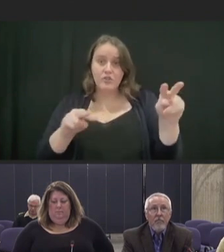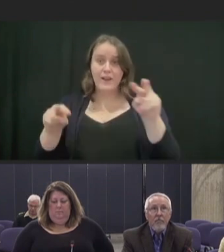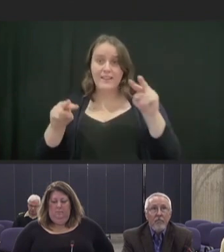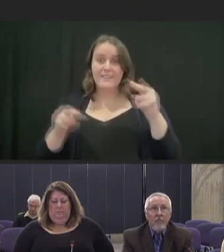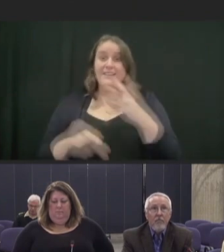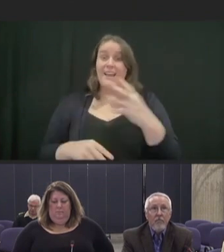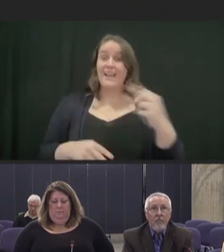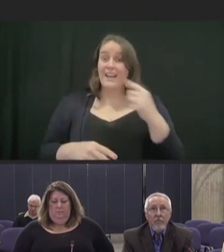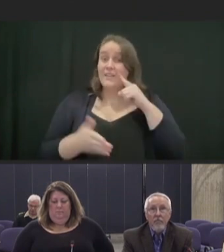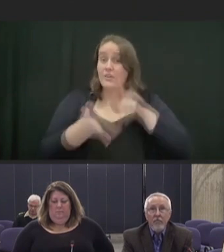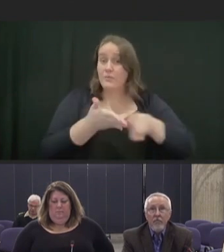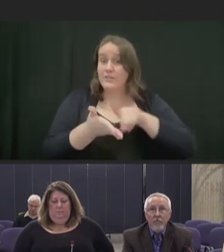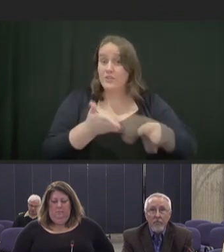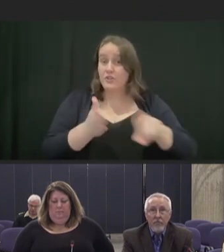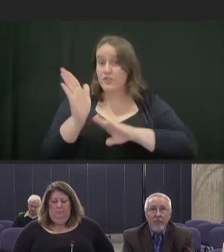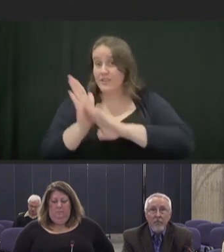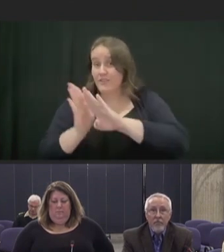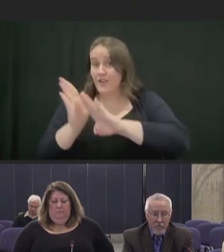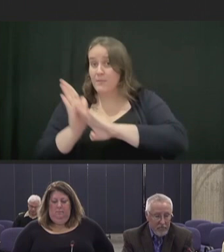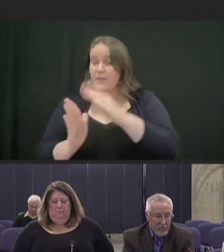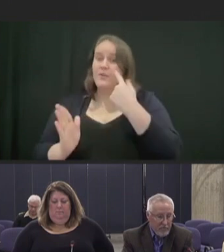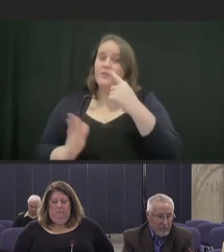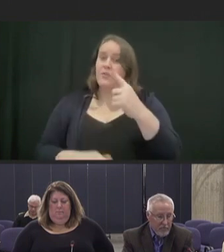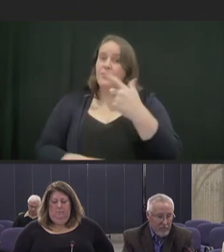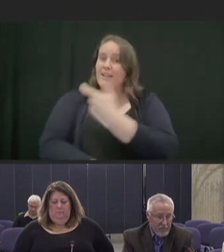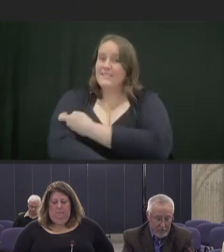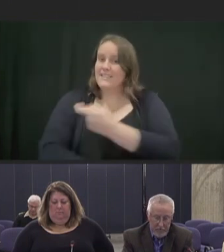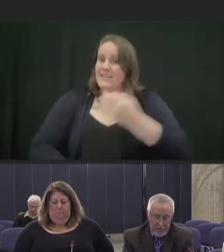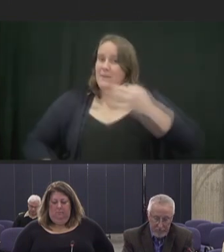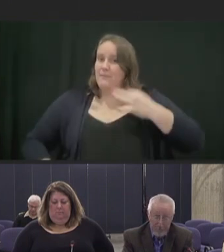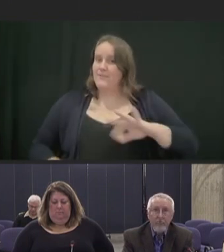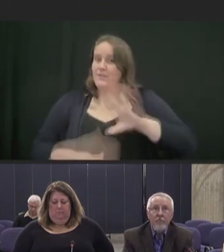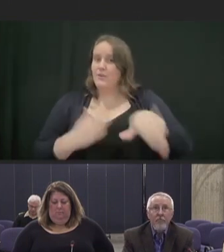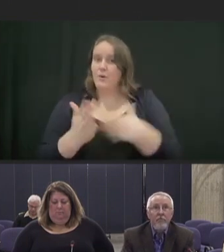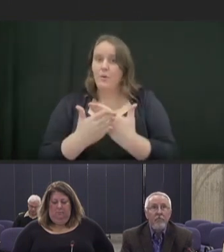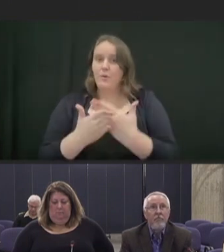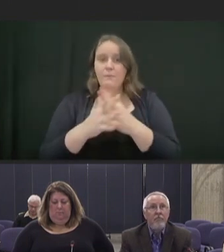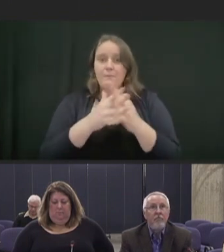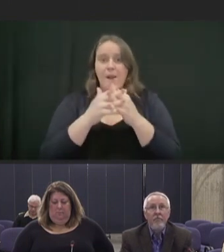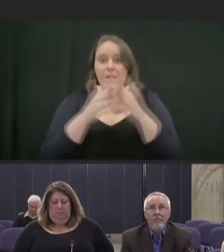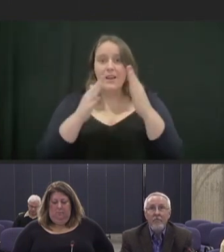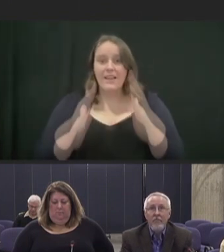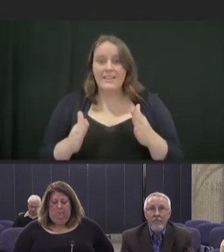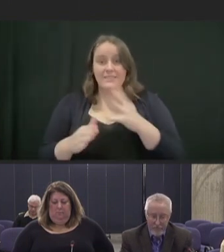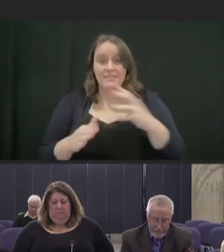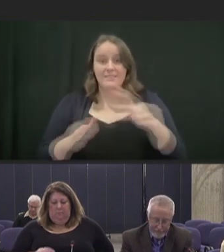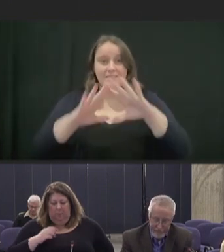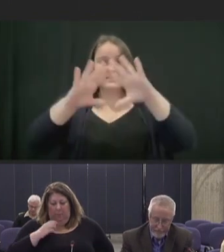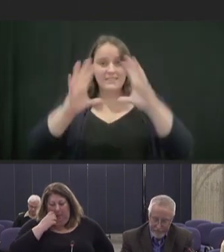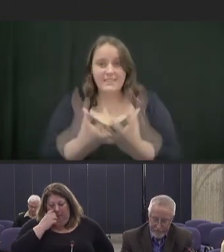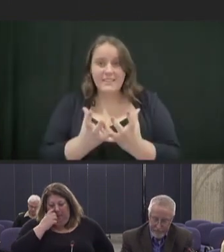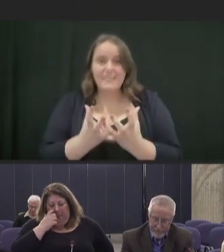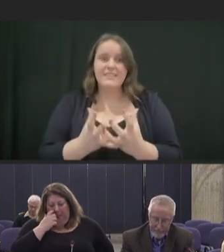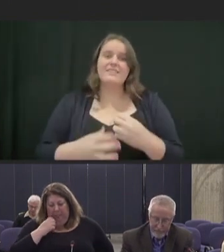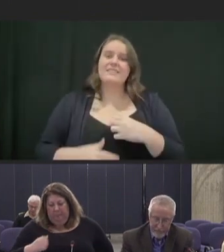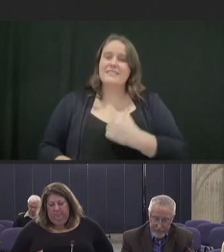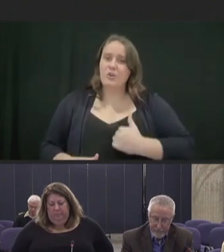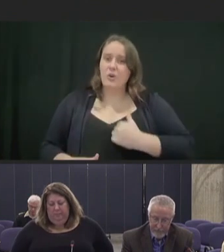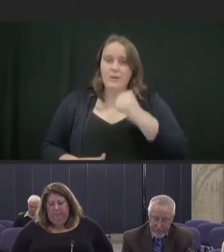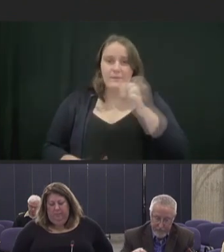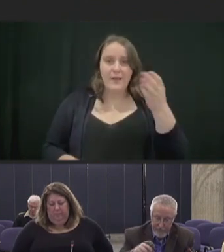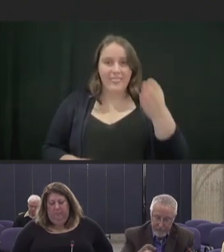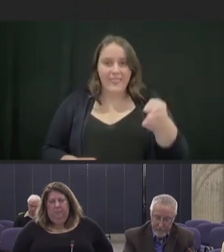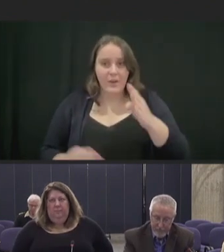that benefit all Americans and indeed the world. And apologies for not being with you in person. So I'm a physician